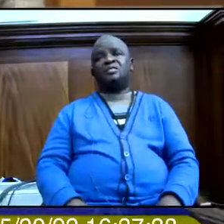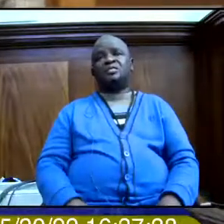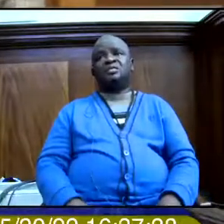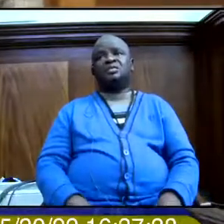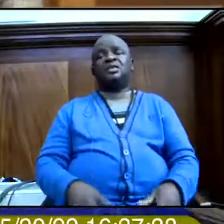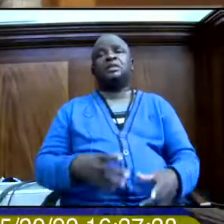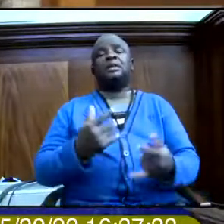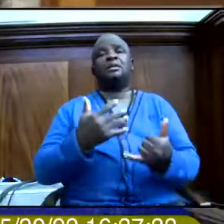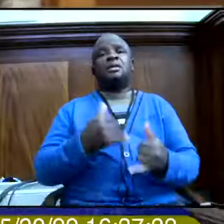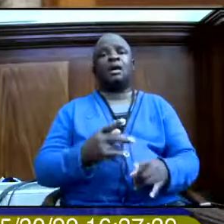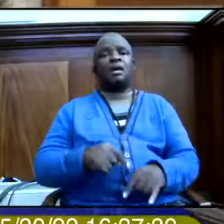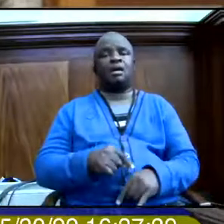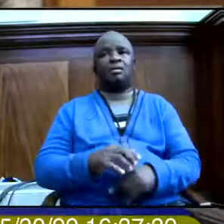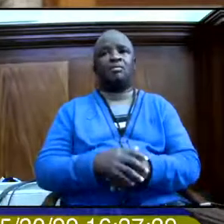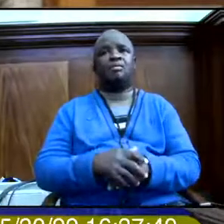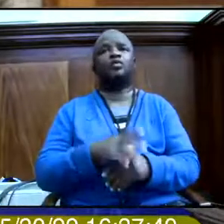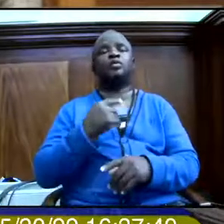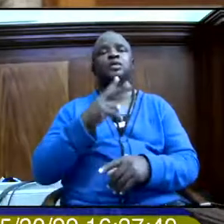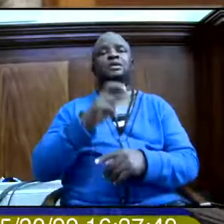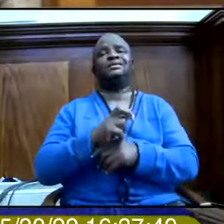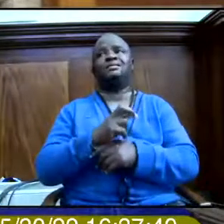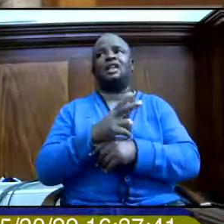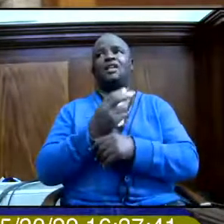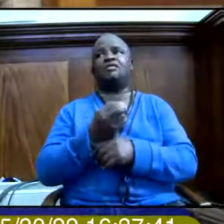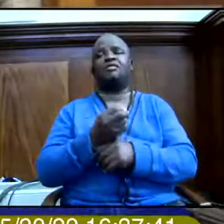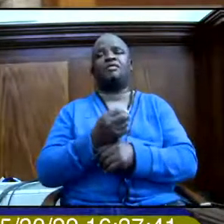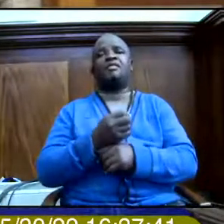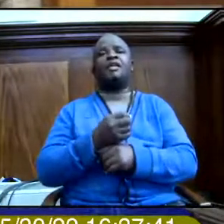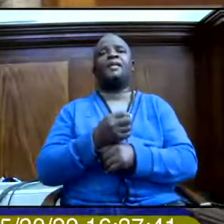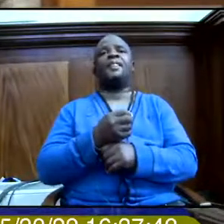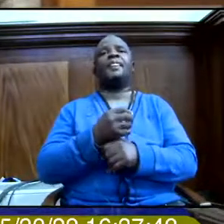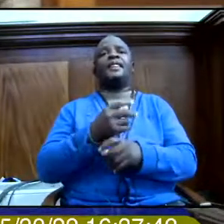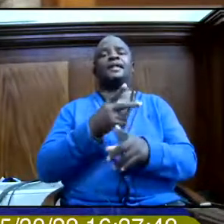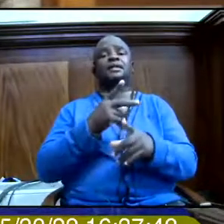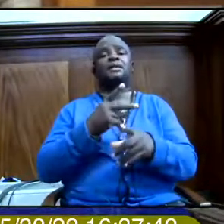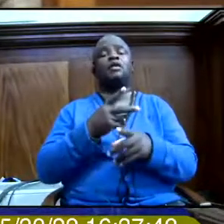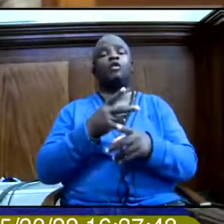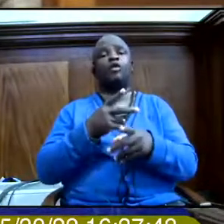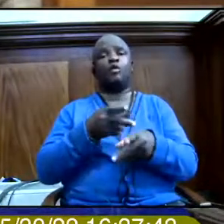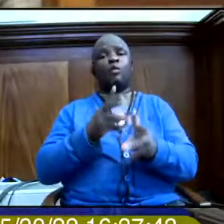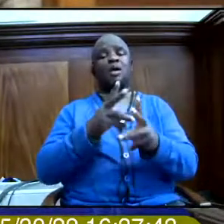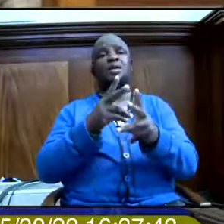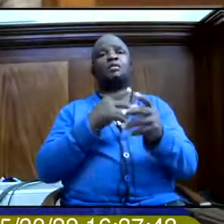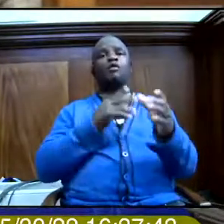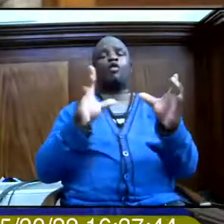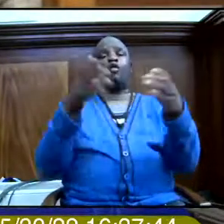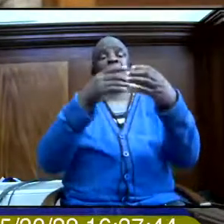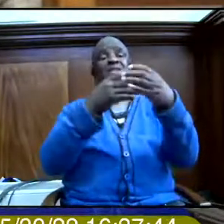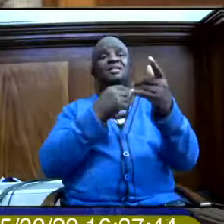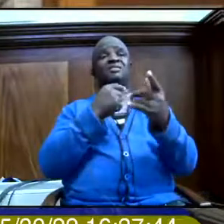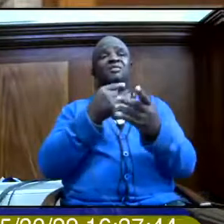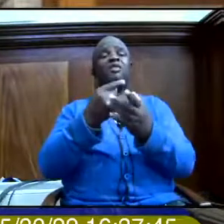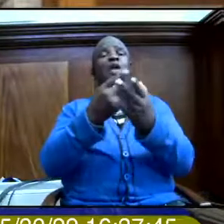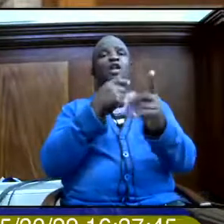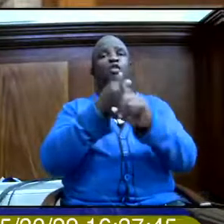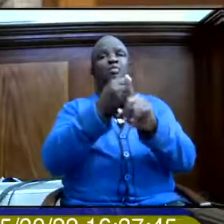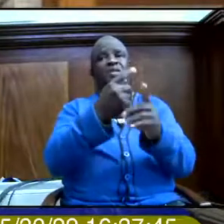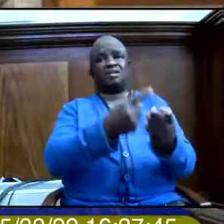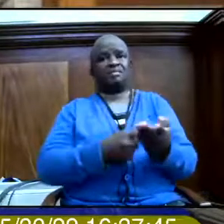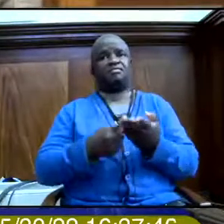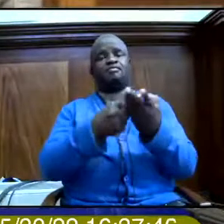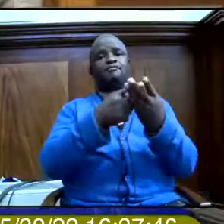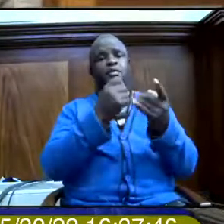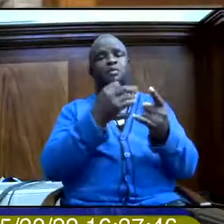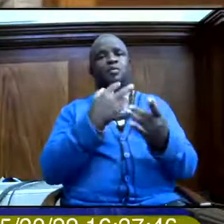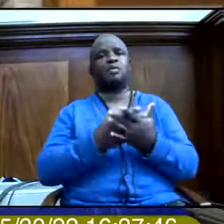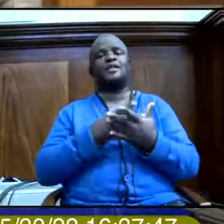suit so from now on we need to redefine the future of collective bargaining system and say we negotiate